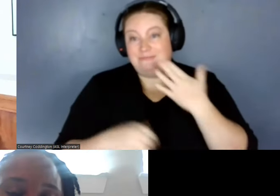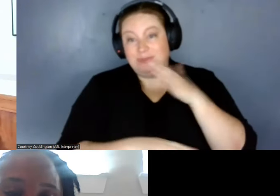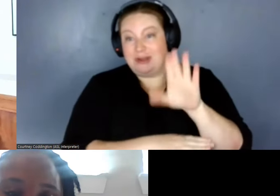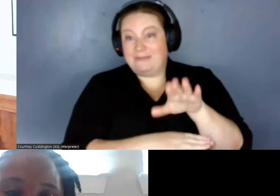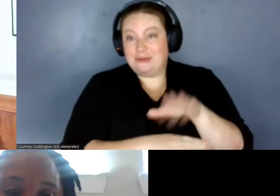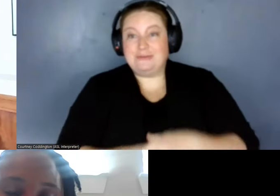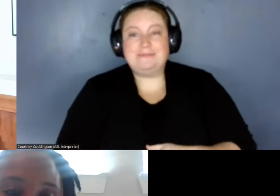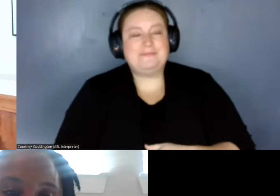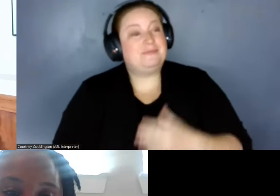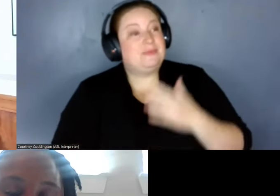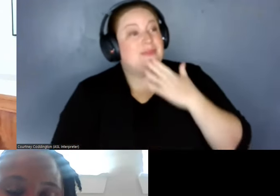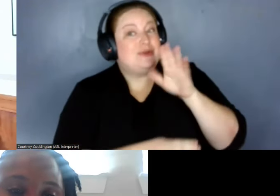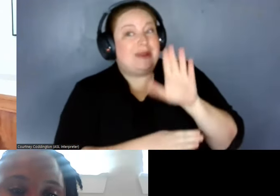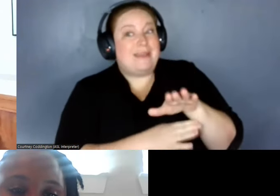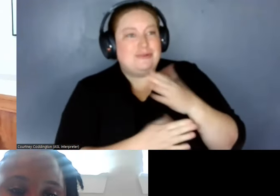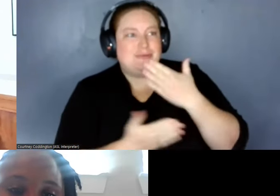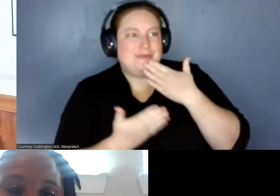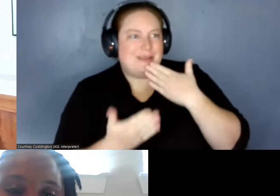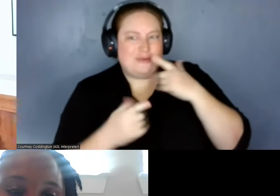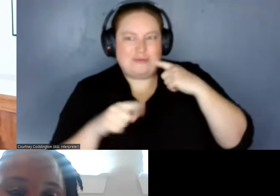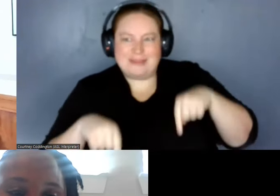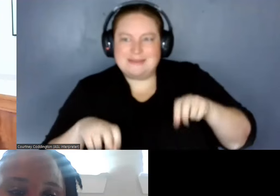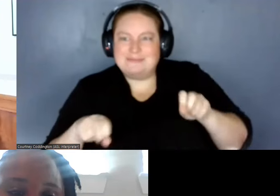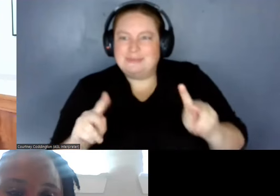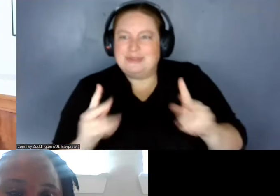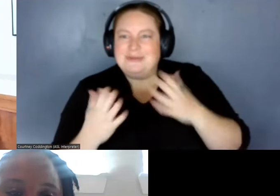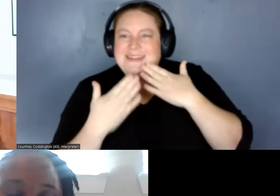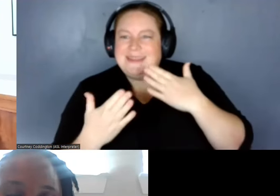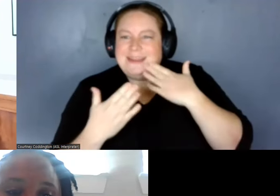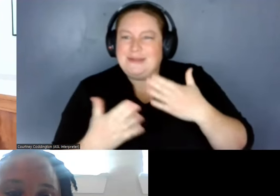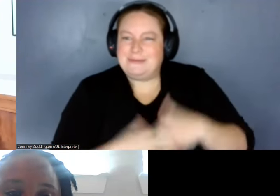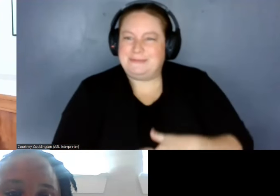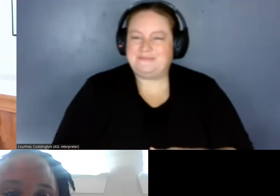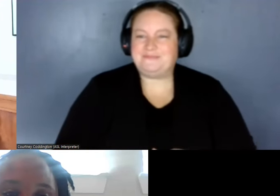afternoon. Thank you for this opportunity as well. Thank you.